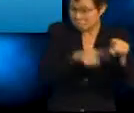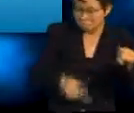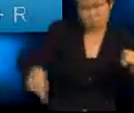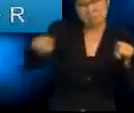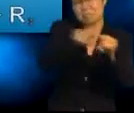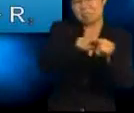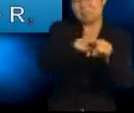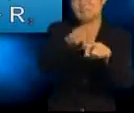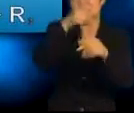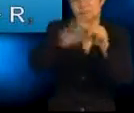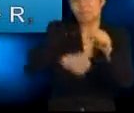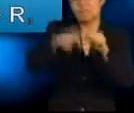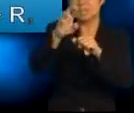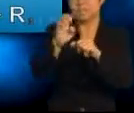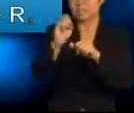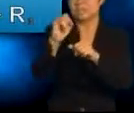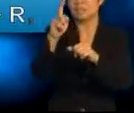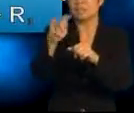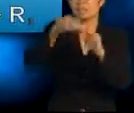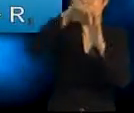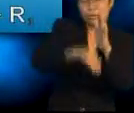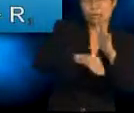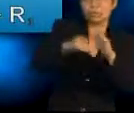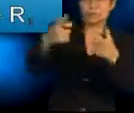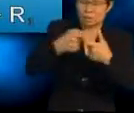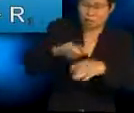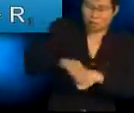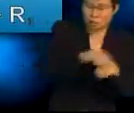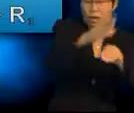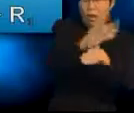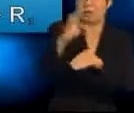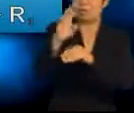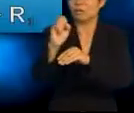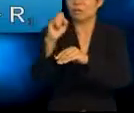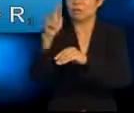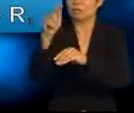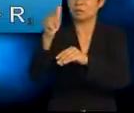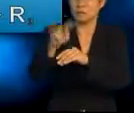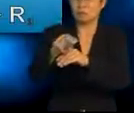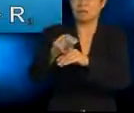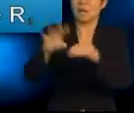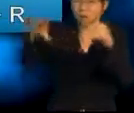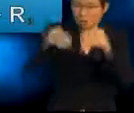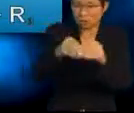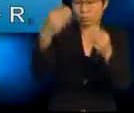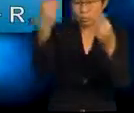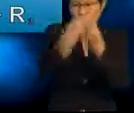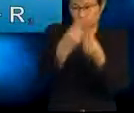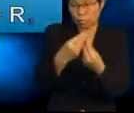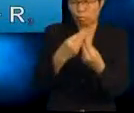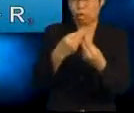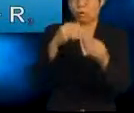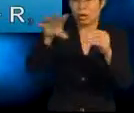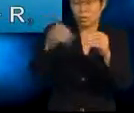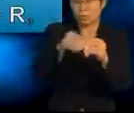resistor will reduce the current flow, and its resistance adds to the total resistance of the